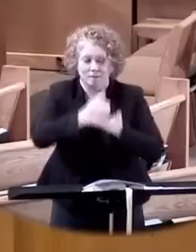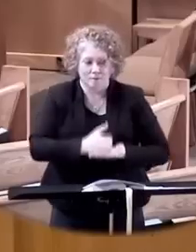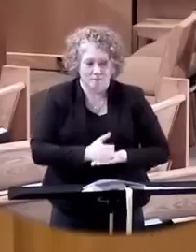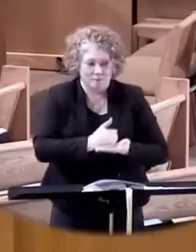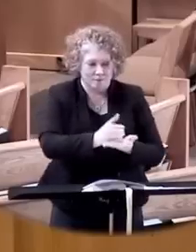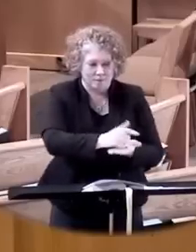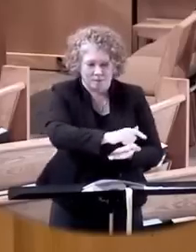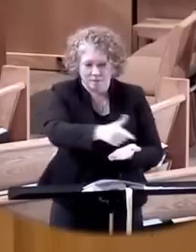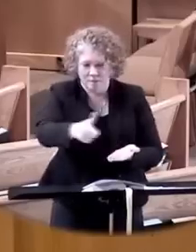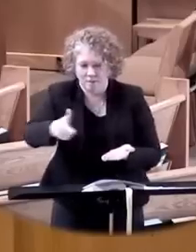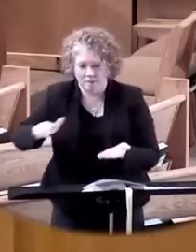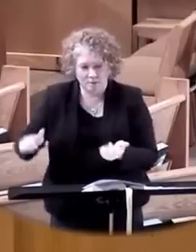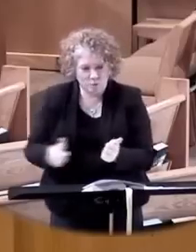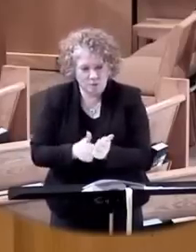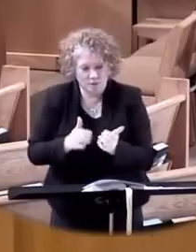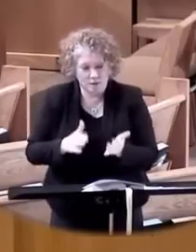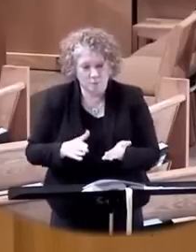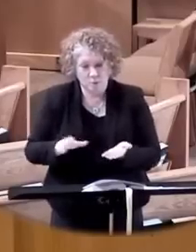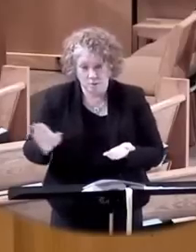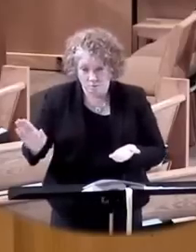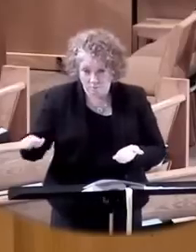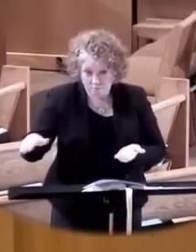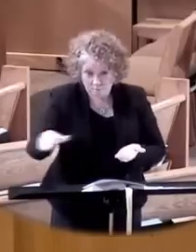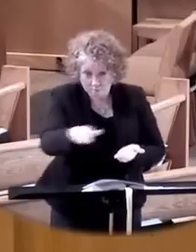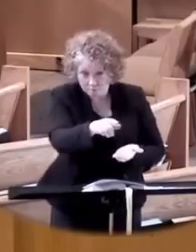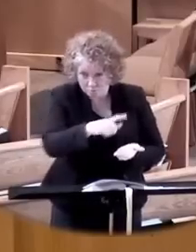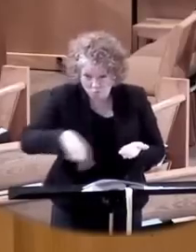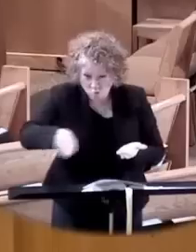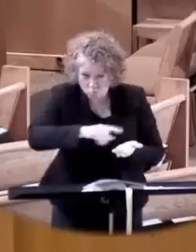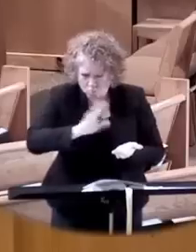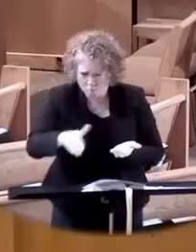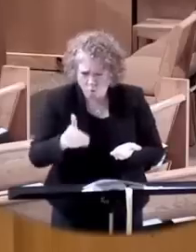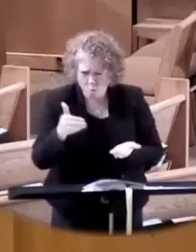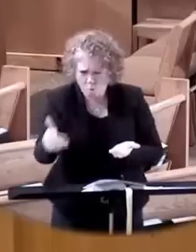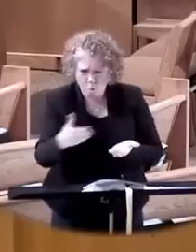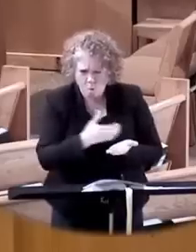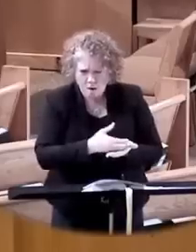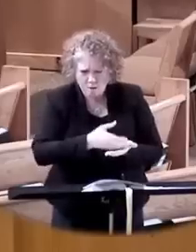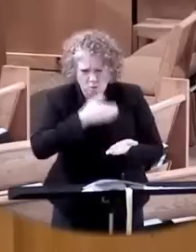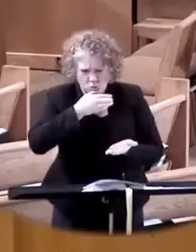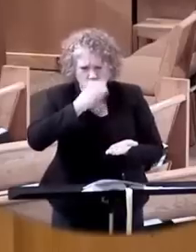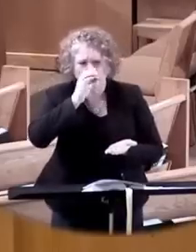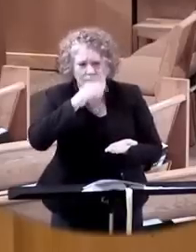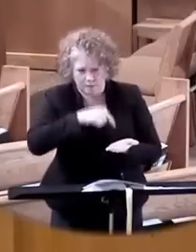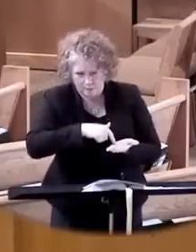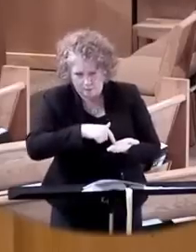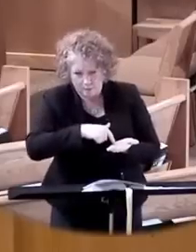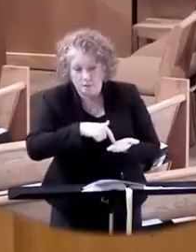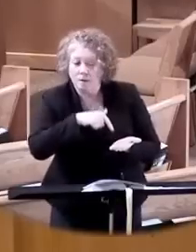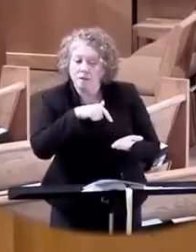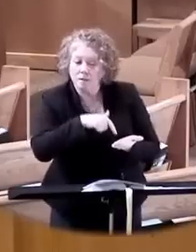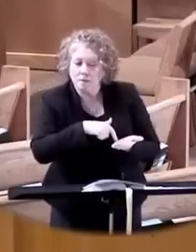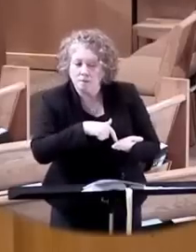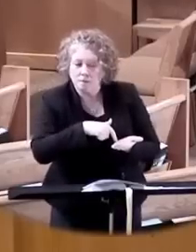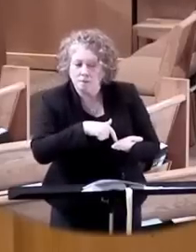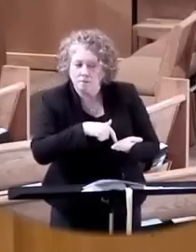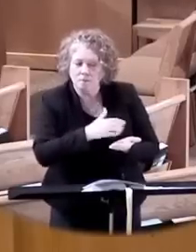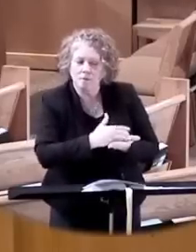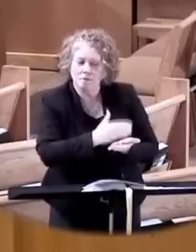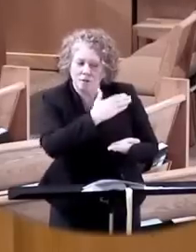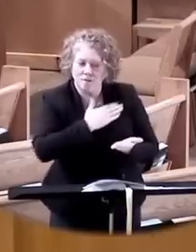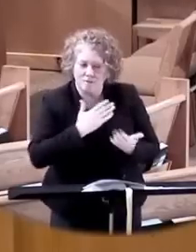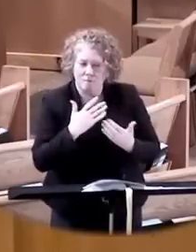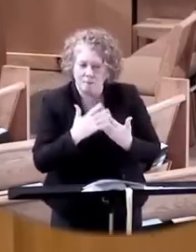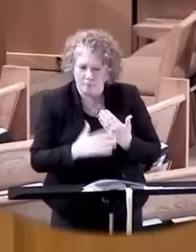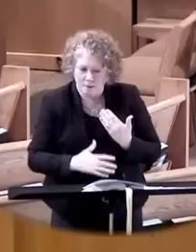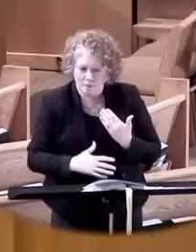gave the chalice to his disciples, saying, "Take this, all of you, and drink from it, for this is the